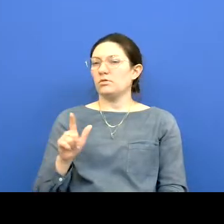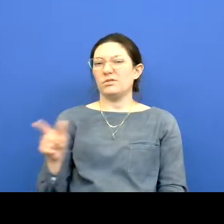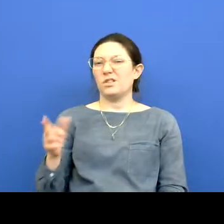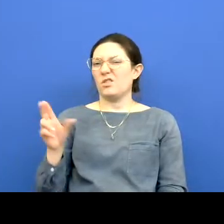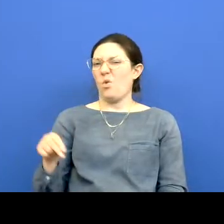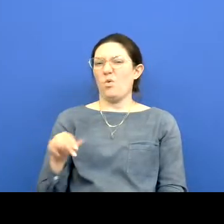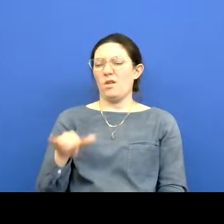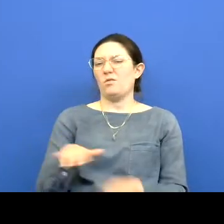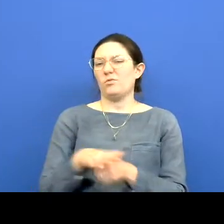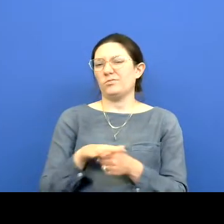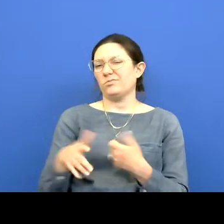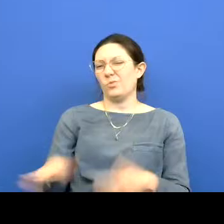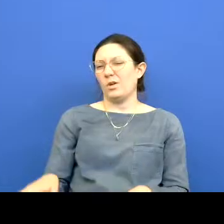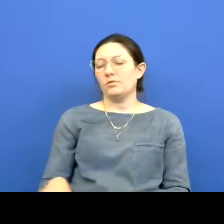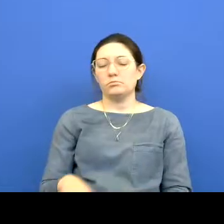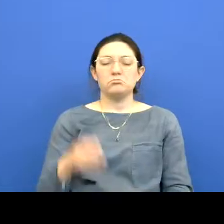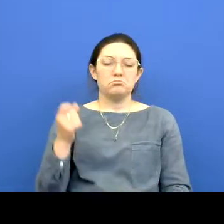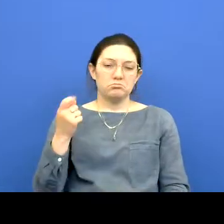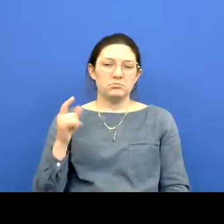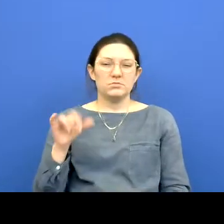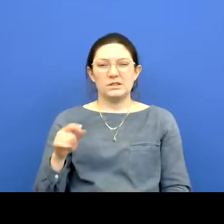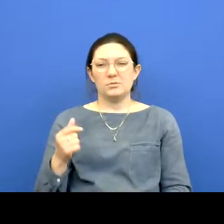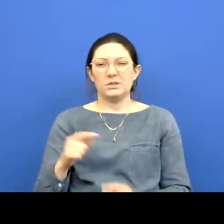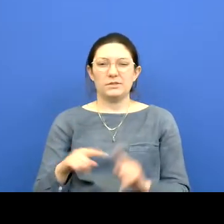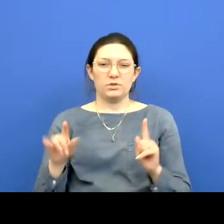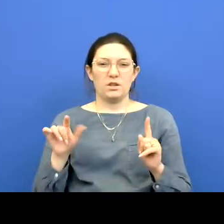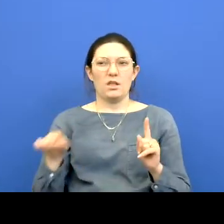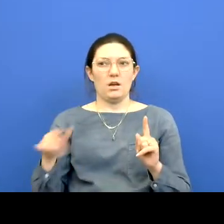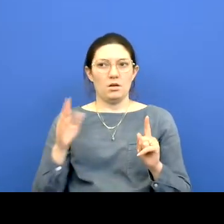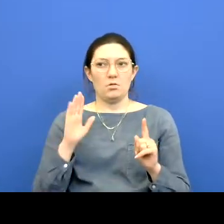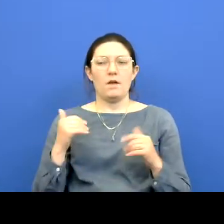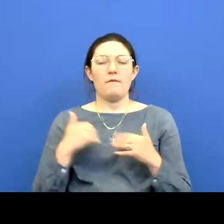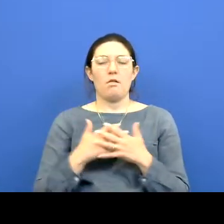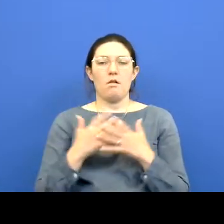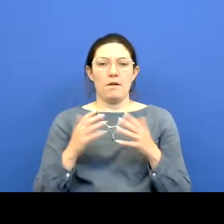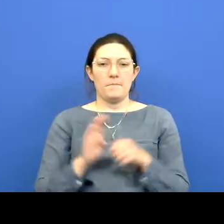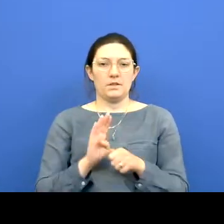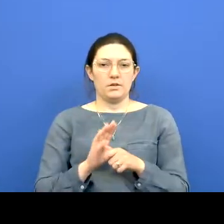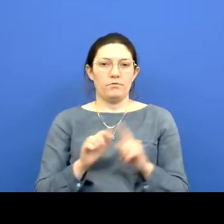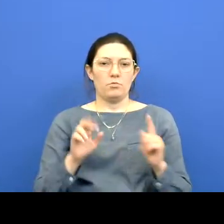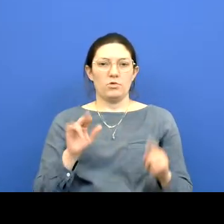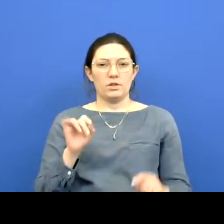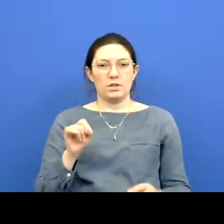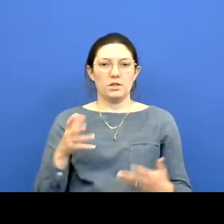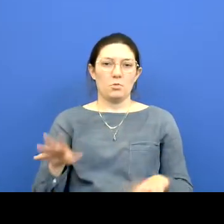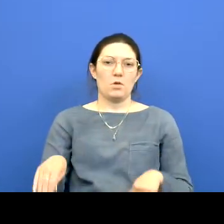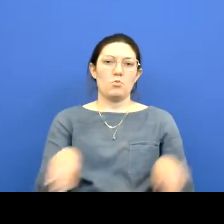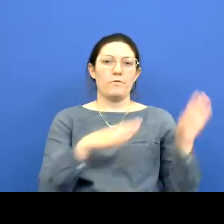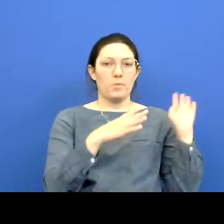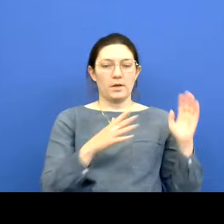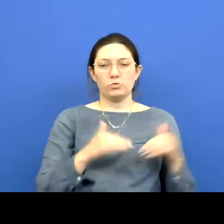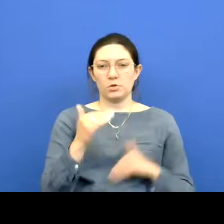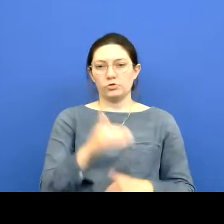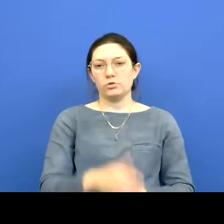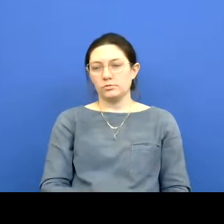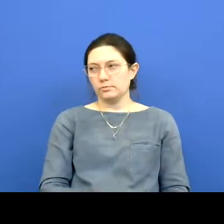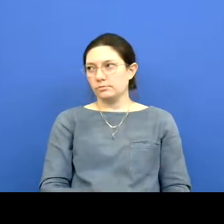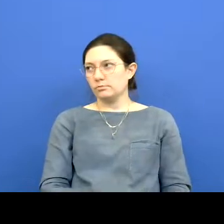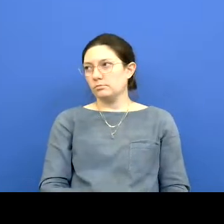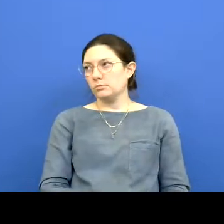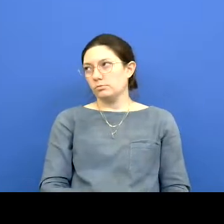again, I think that one's a little bit different. I think they get a lot of business from RIT and they didn't want to move away from RIT.